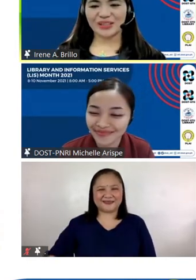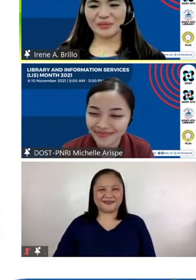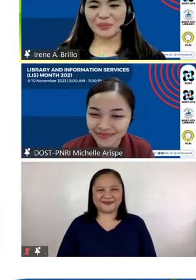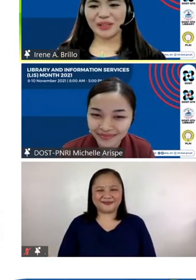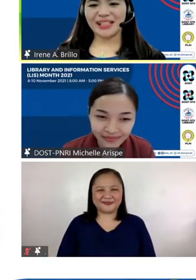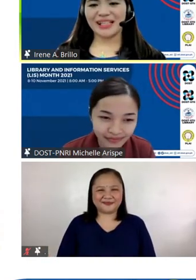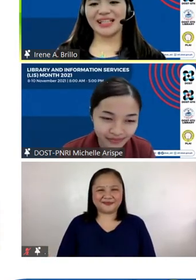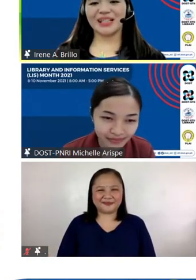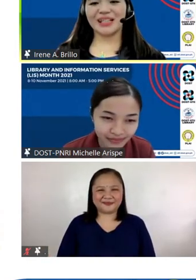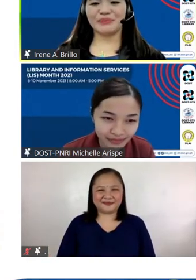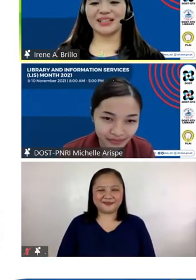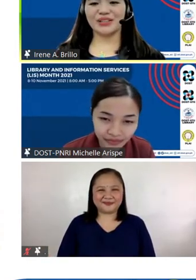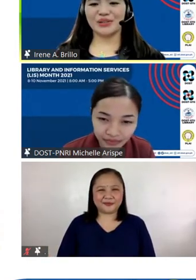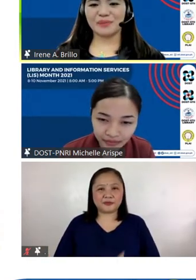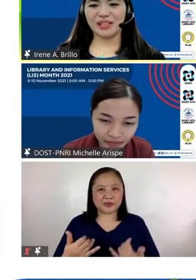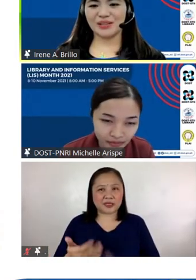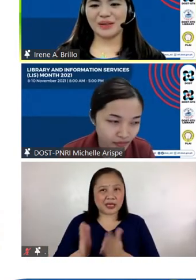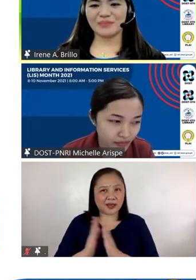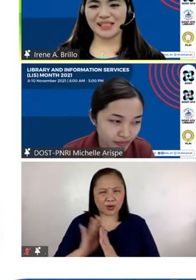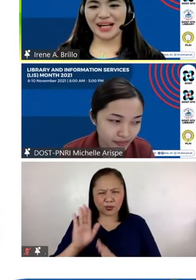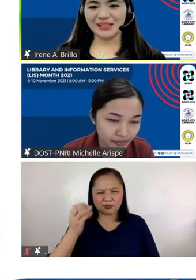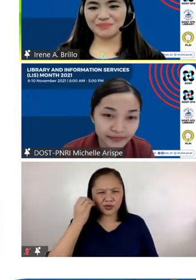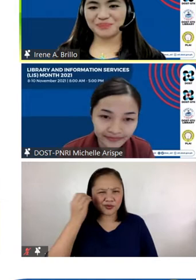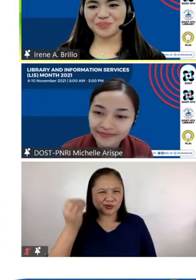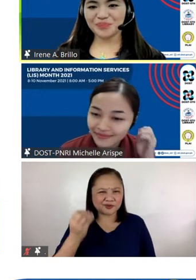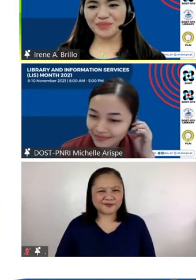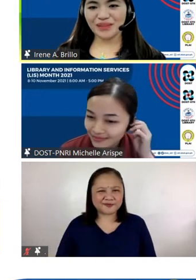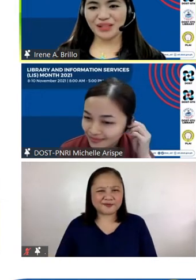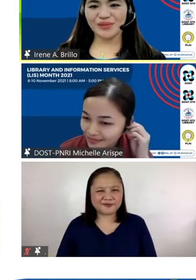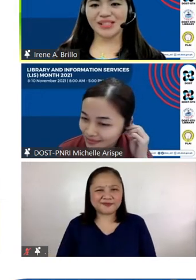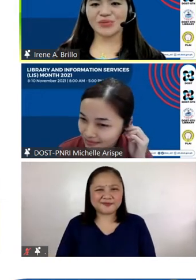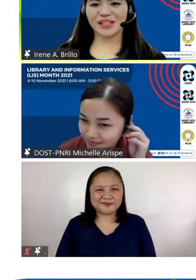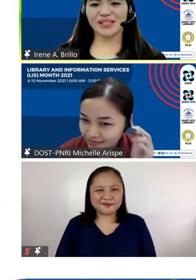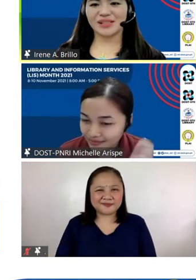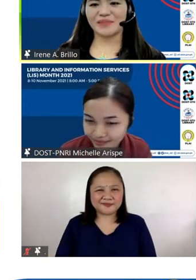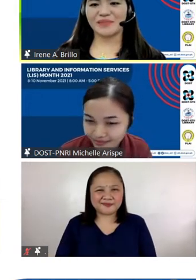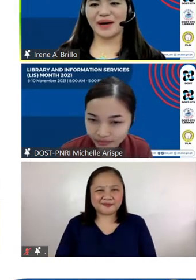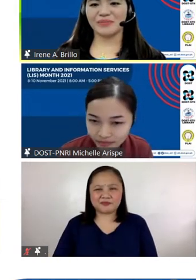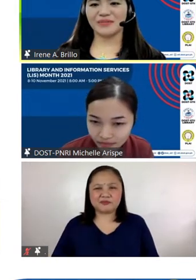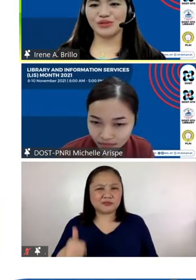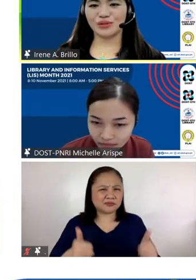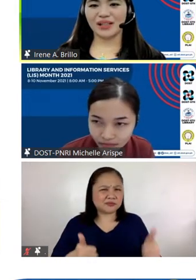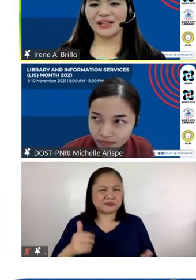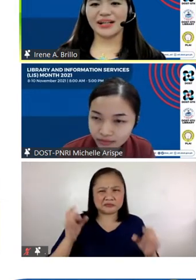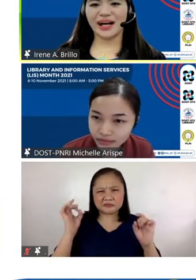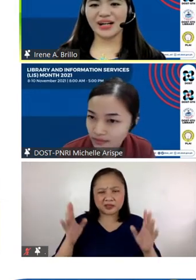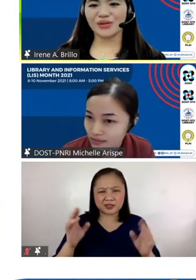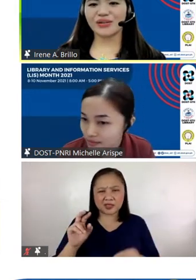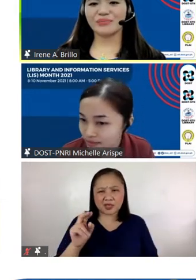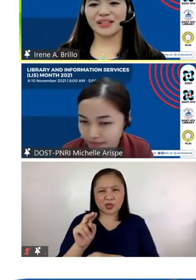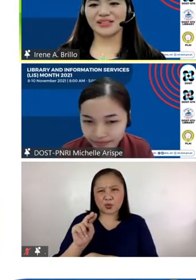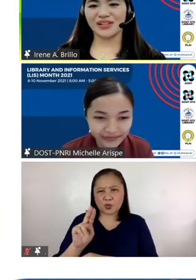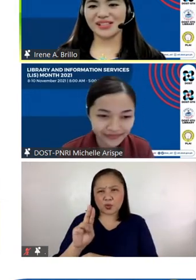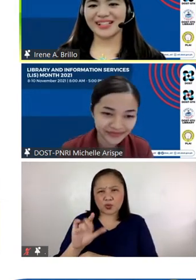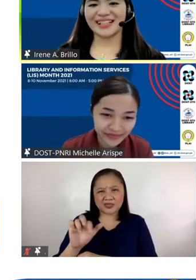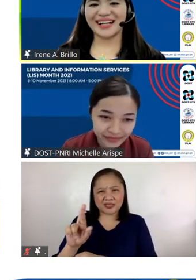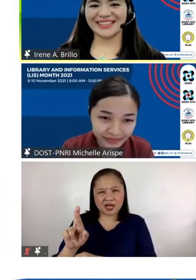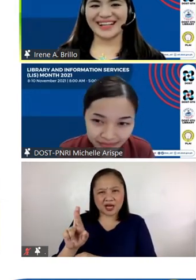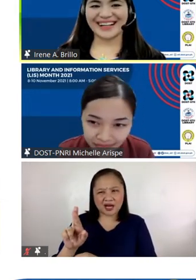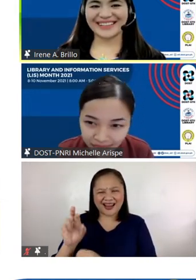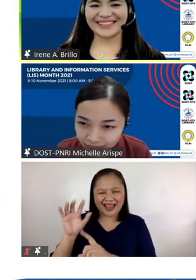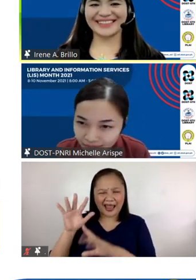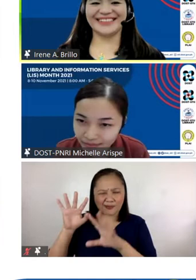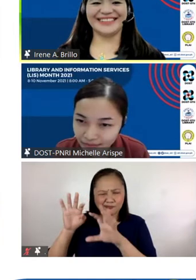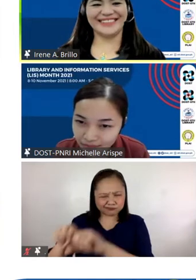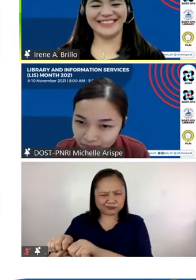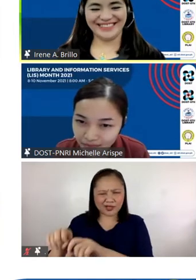Ito naman po, hinihingi po ang inyong opinion, Ma'am Michelle. Which is worst, ma'am? Nuclear attack or biological